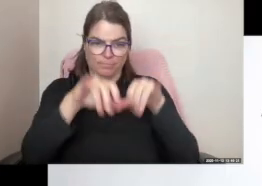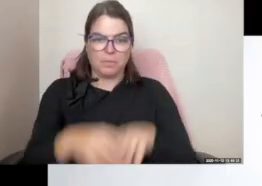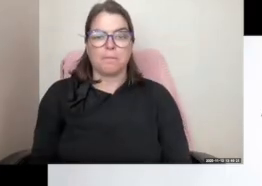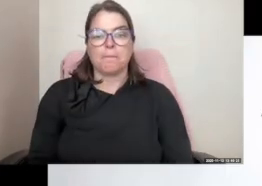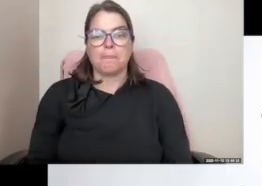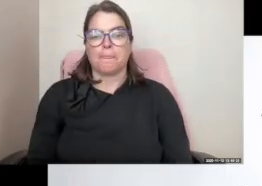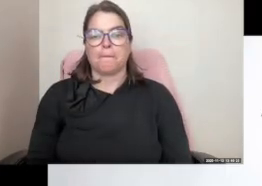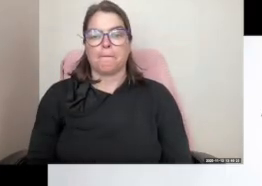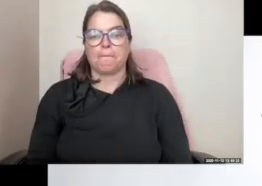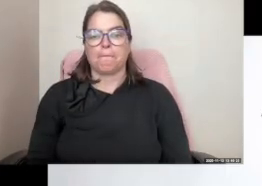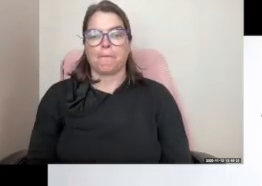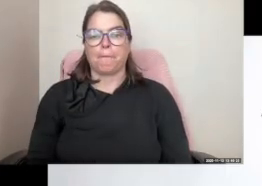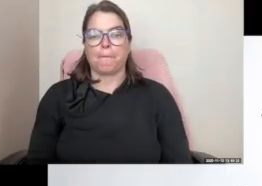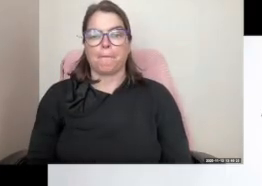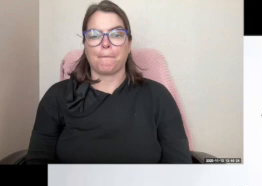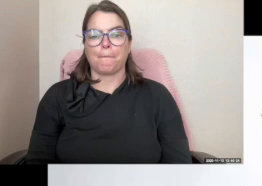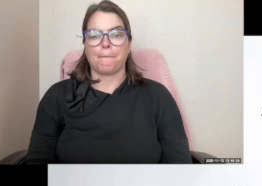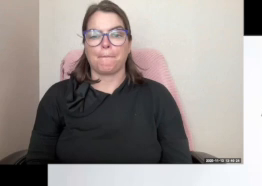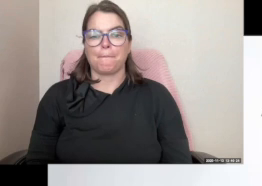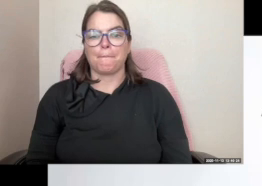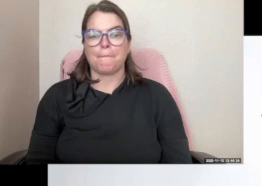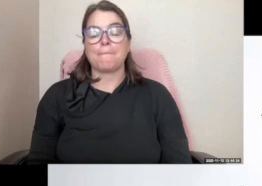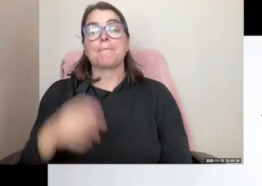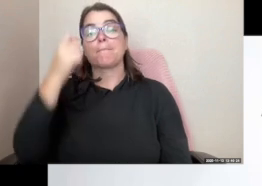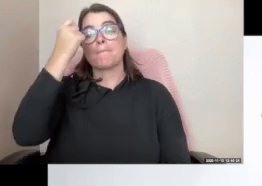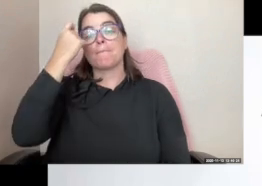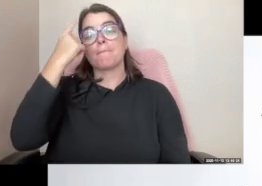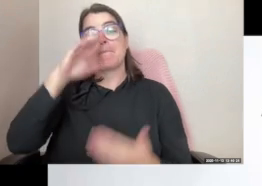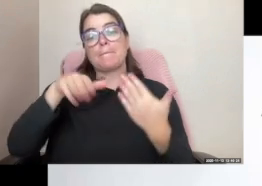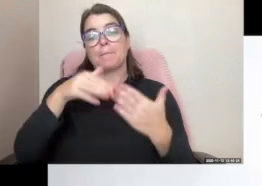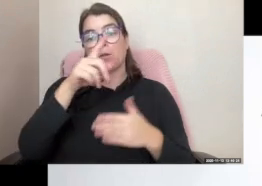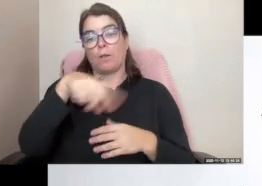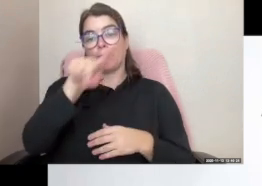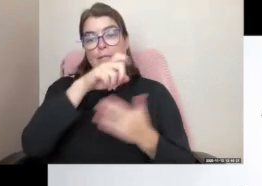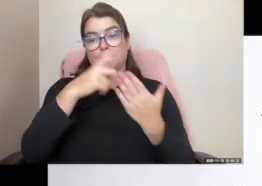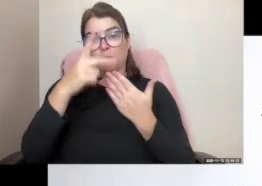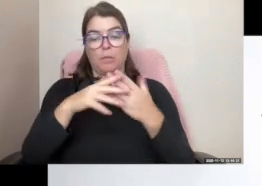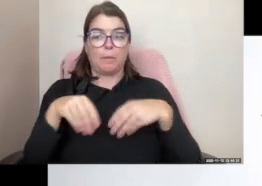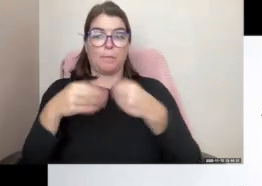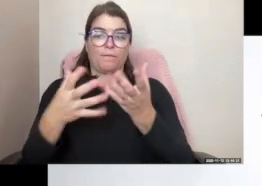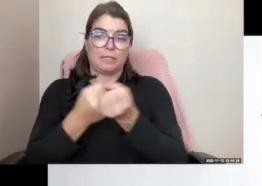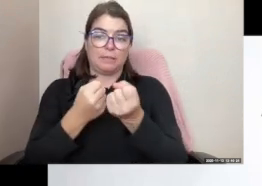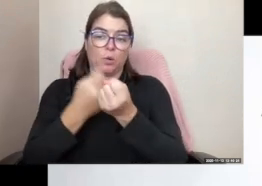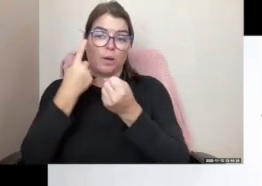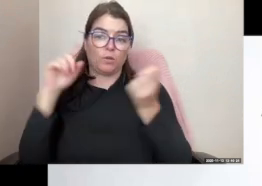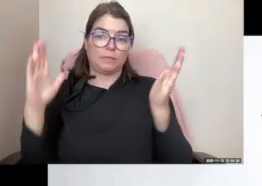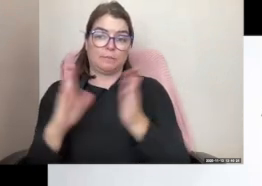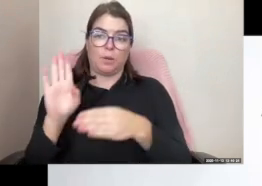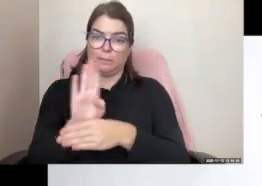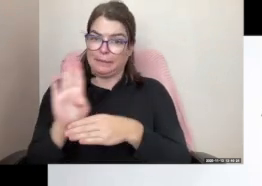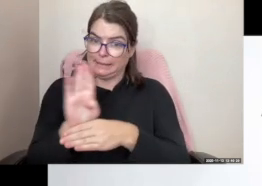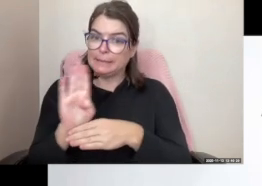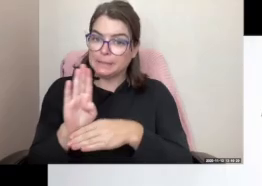to deploy cleaner equipment and aid air districts in meeting federal ambient air quality standards.